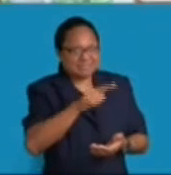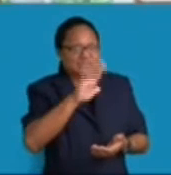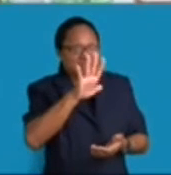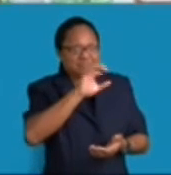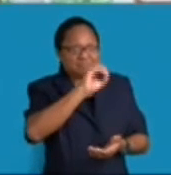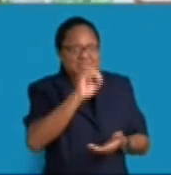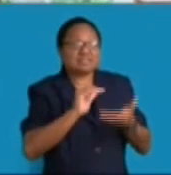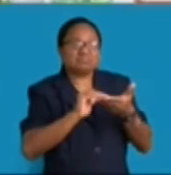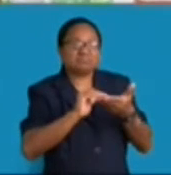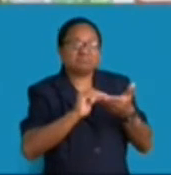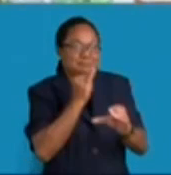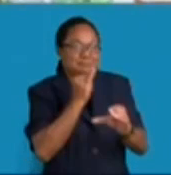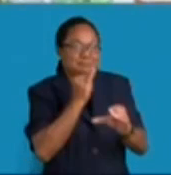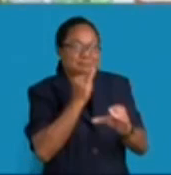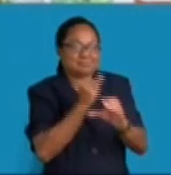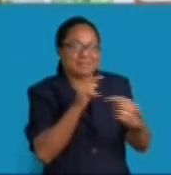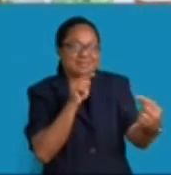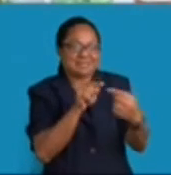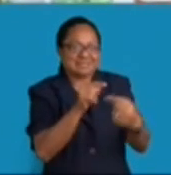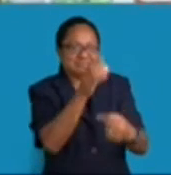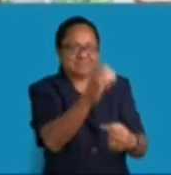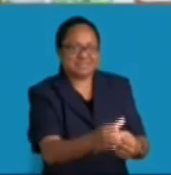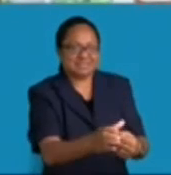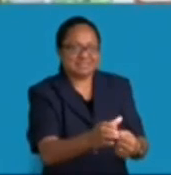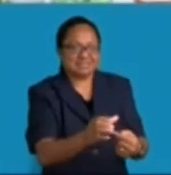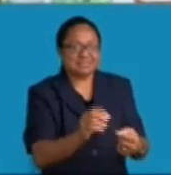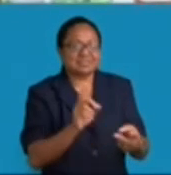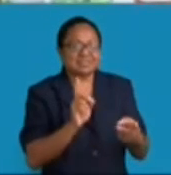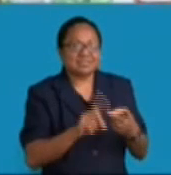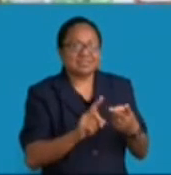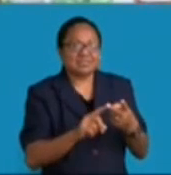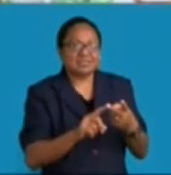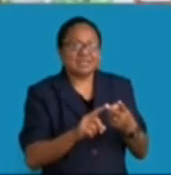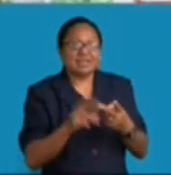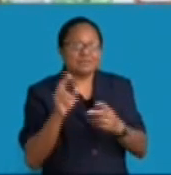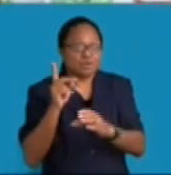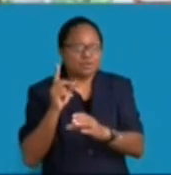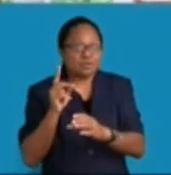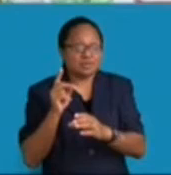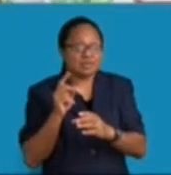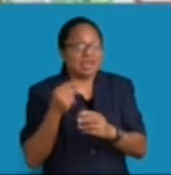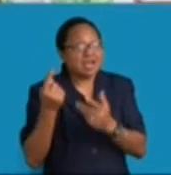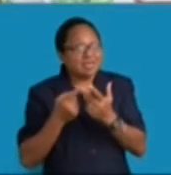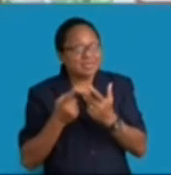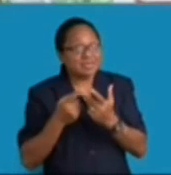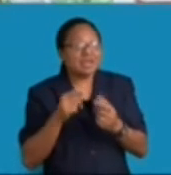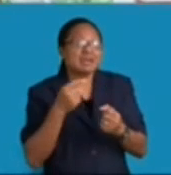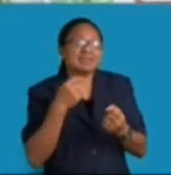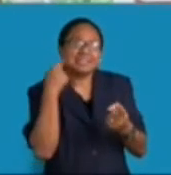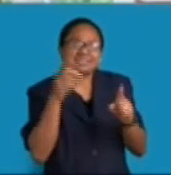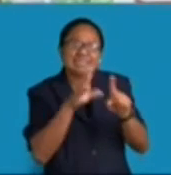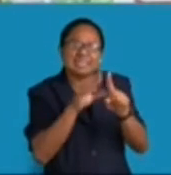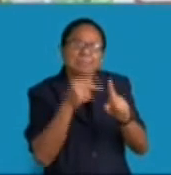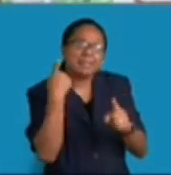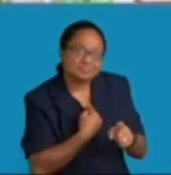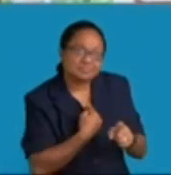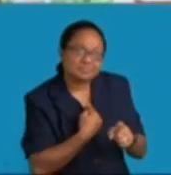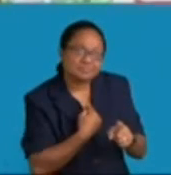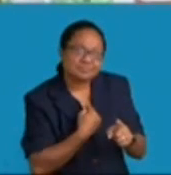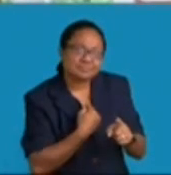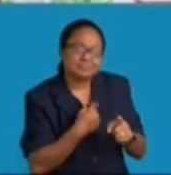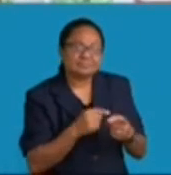75% and other offences against the crime by 48%. These offences range from attempted murder,